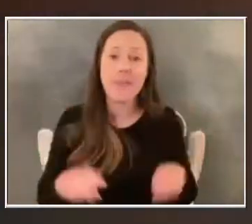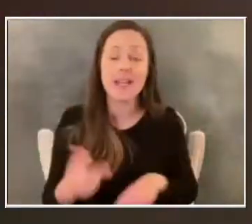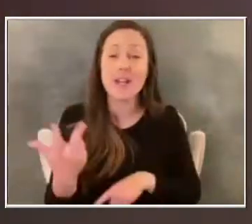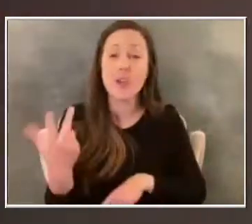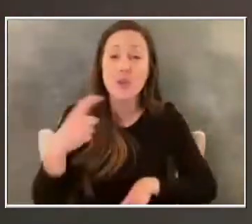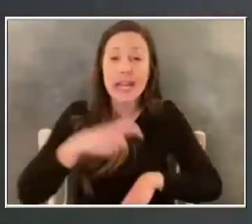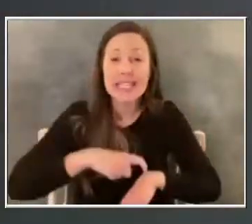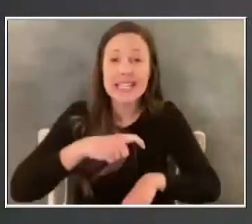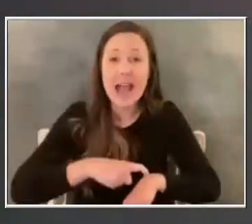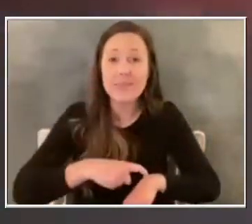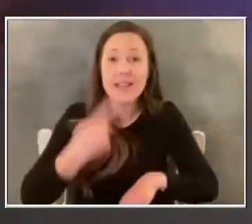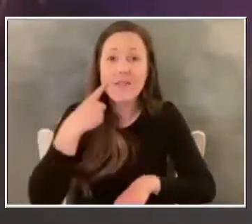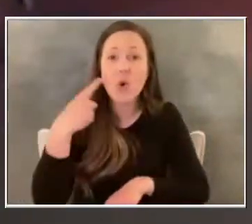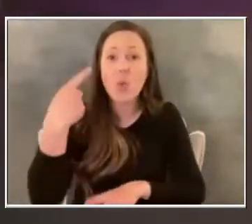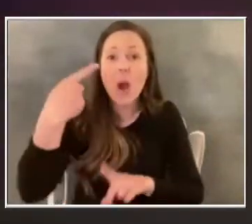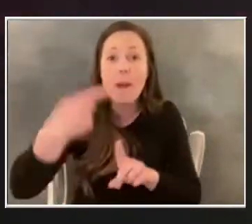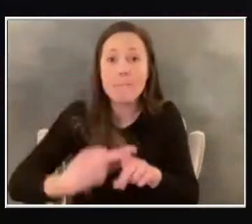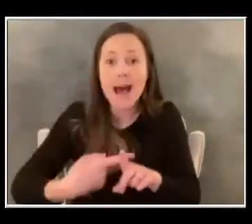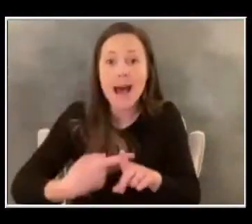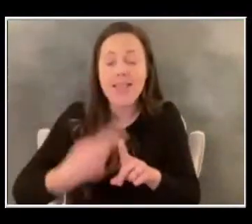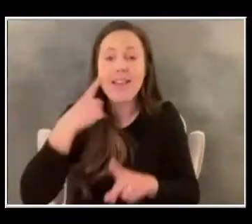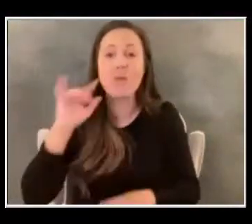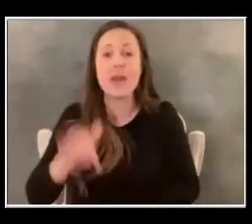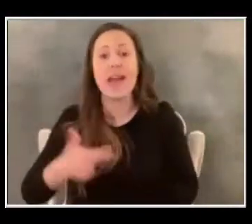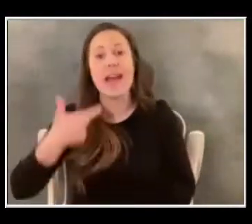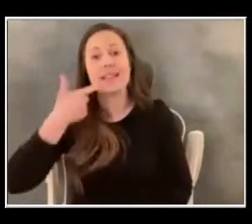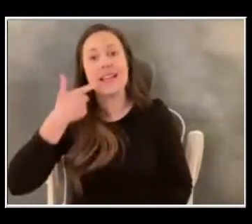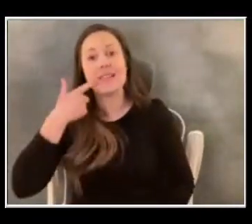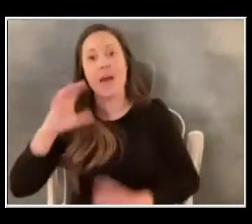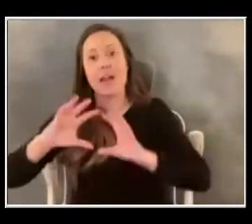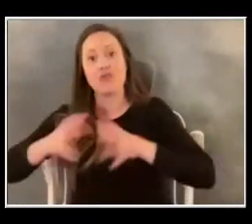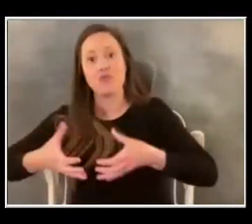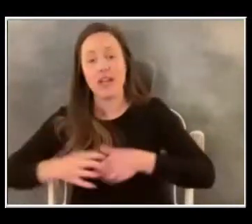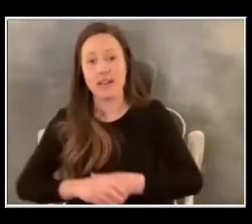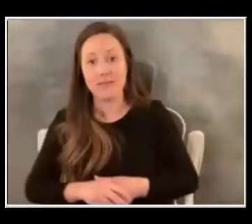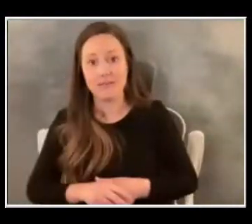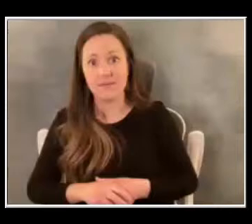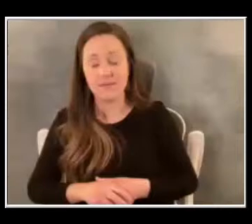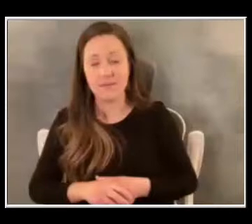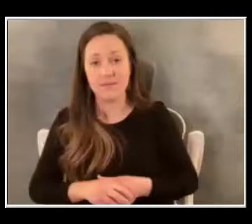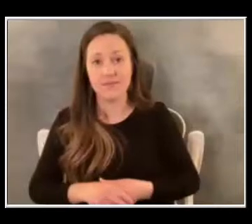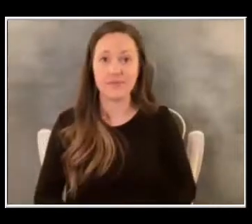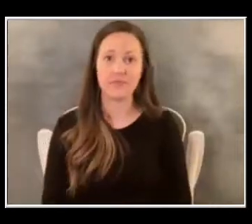1 month for this dispatch unit. Just enough to make the chest rise.